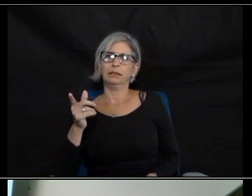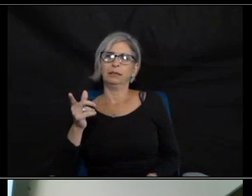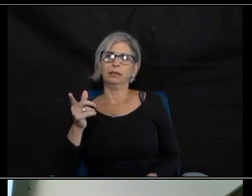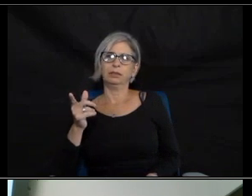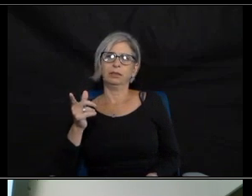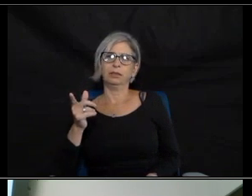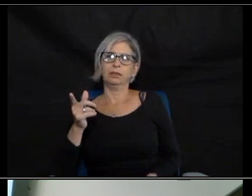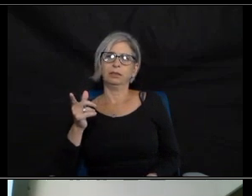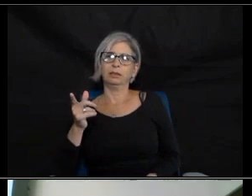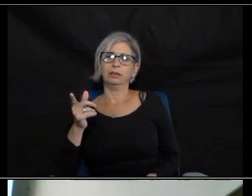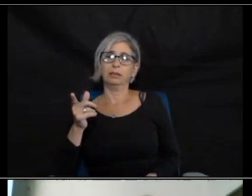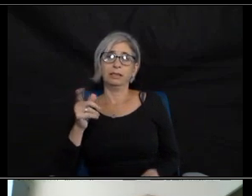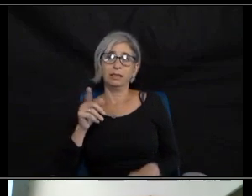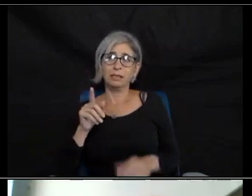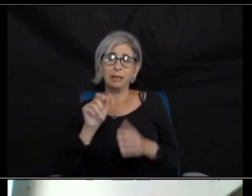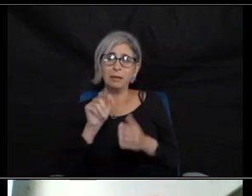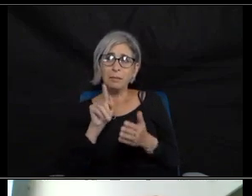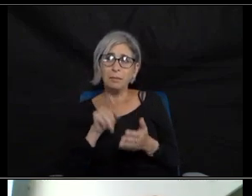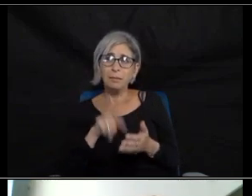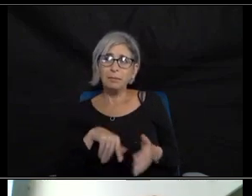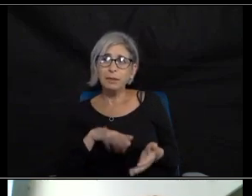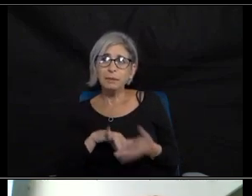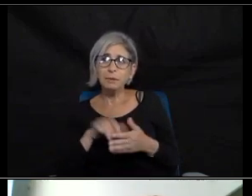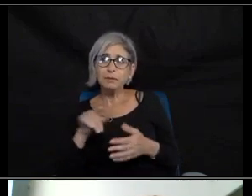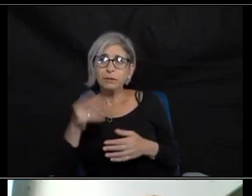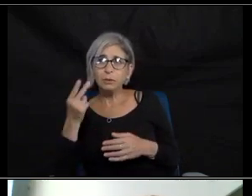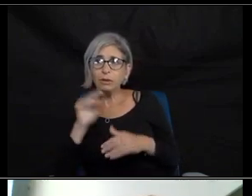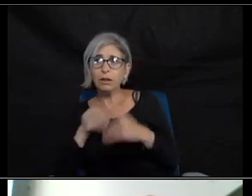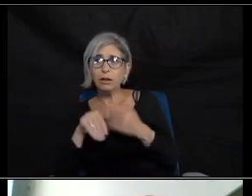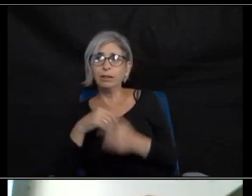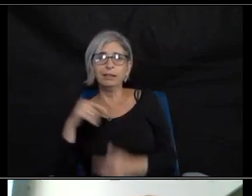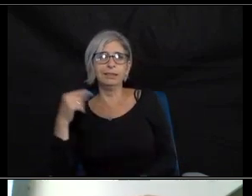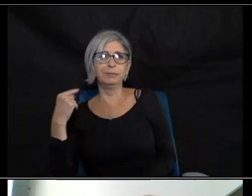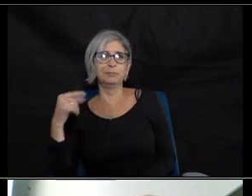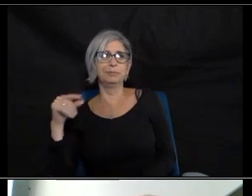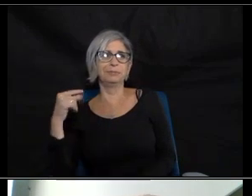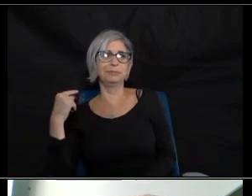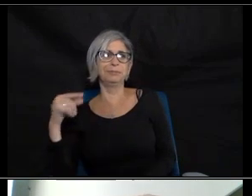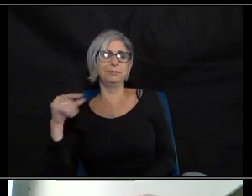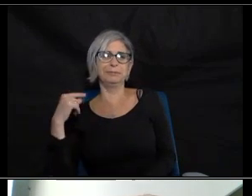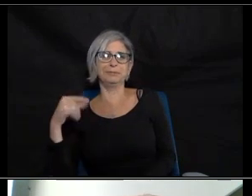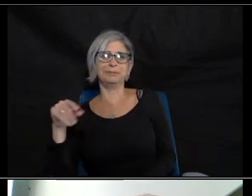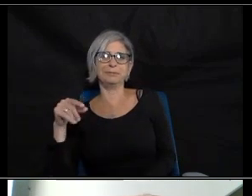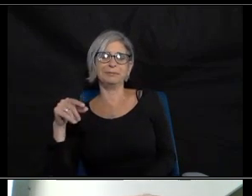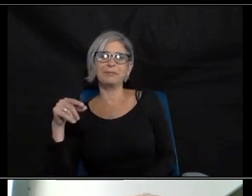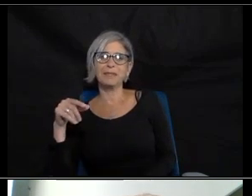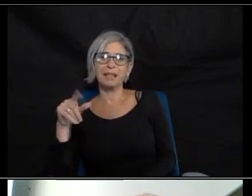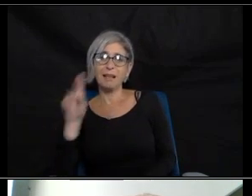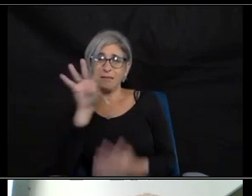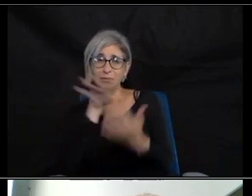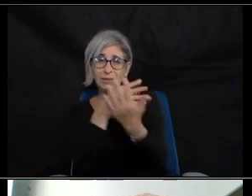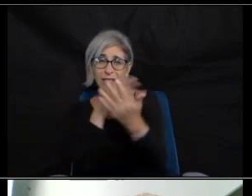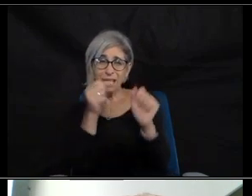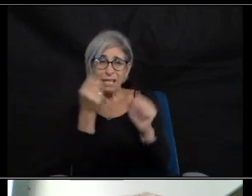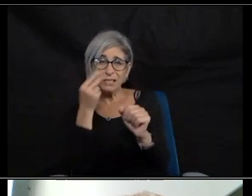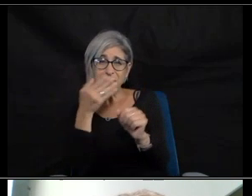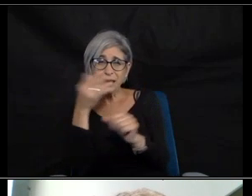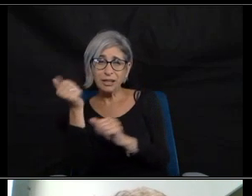Is it possible for you to zoom in a little bit centered on that green portion of the spreadsheet so people can see